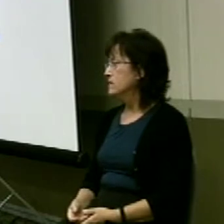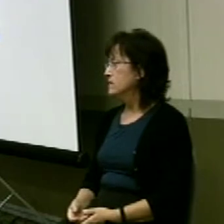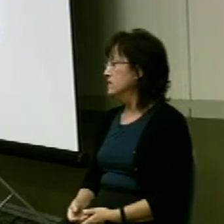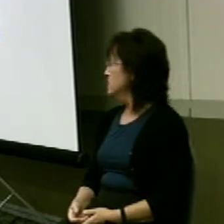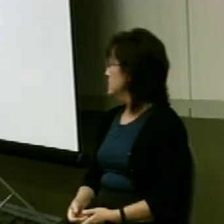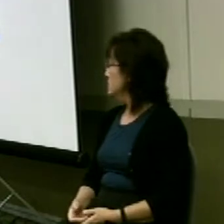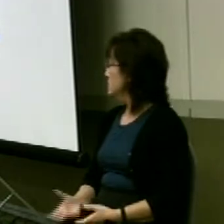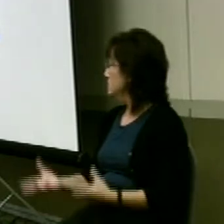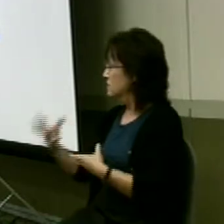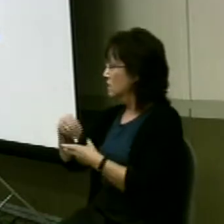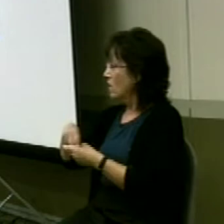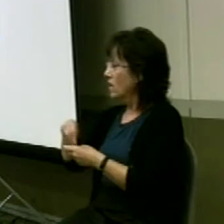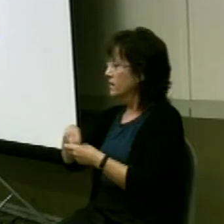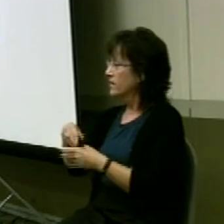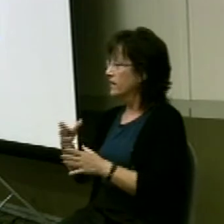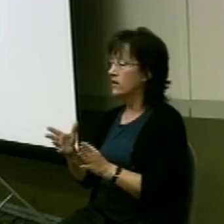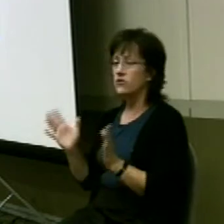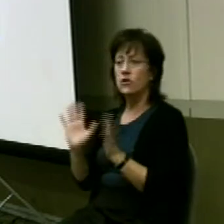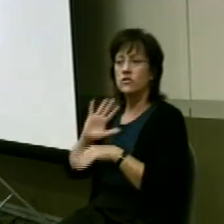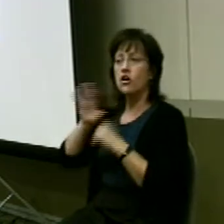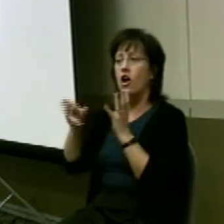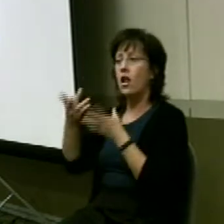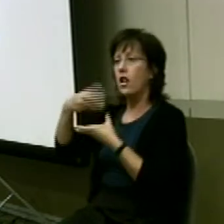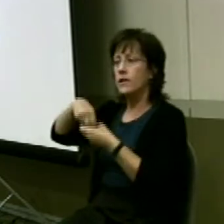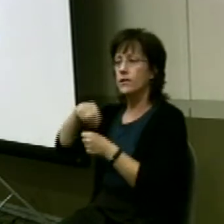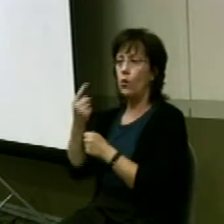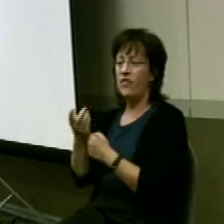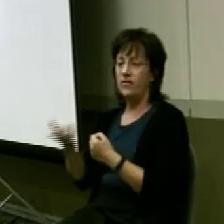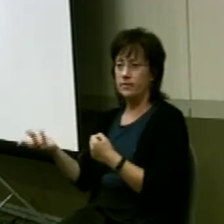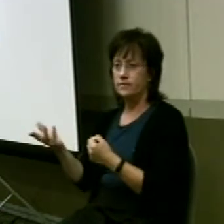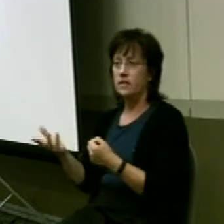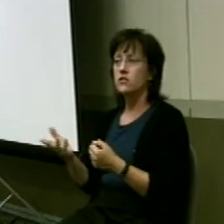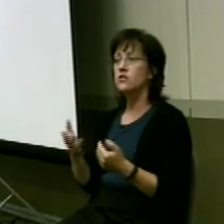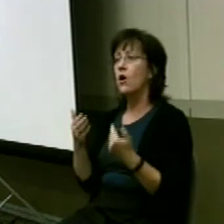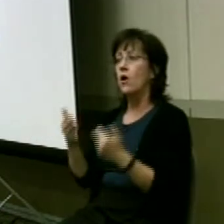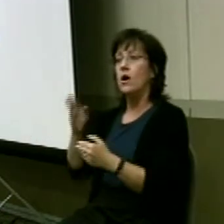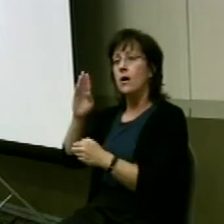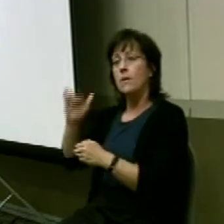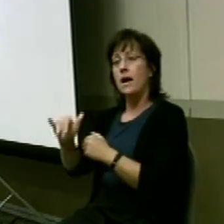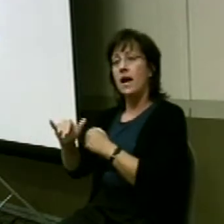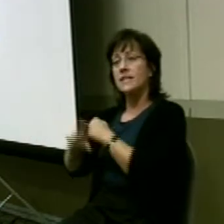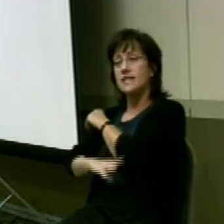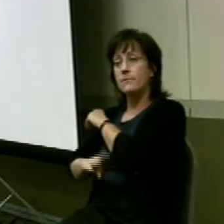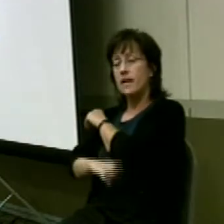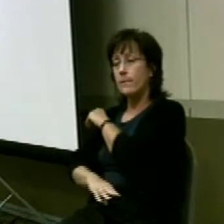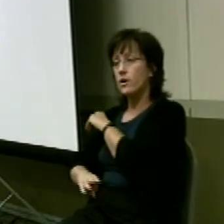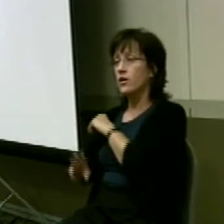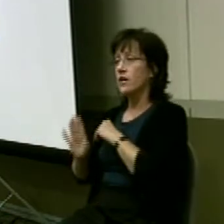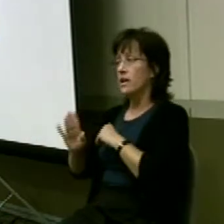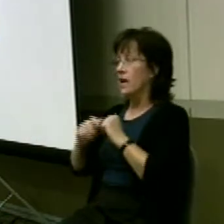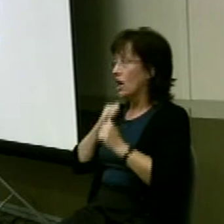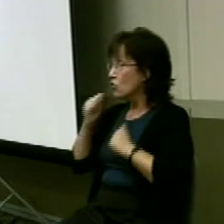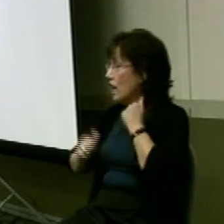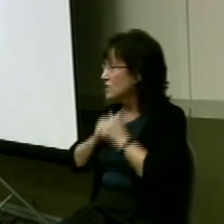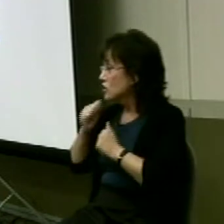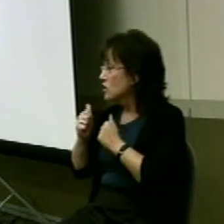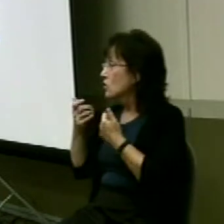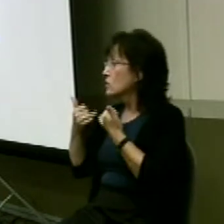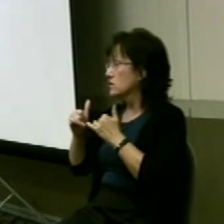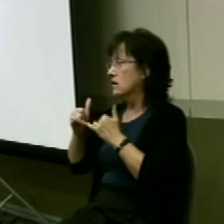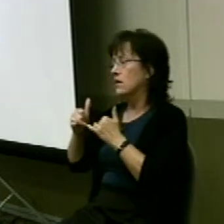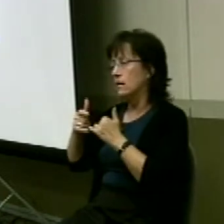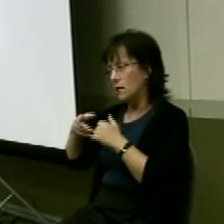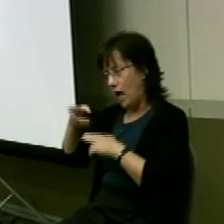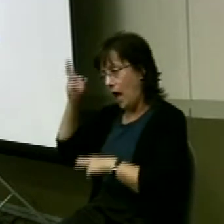And then, oh yes, also I put that all behind it. So it's kind of all in one. So by September,